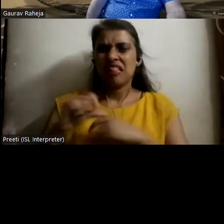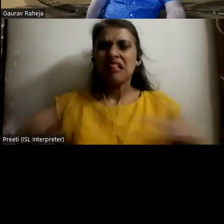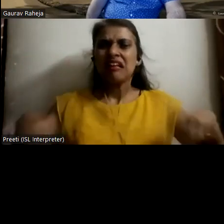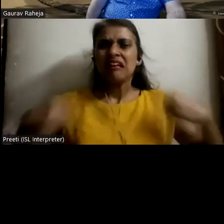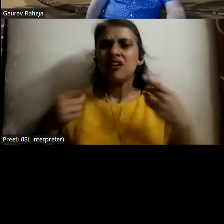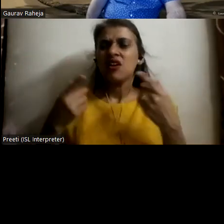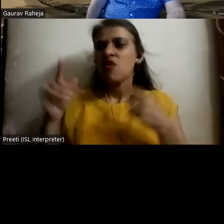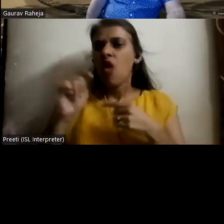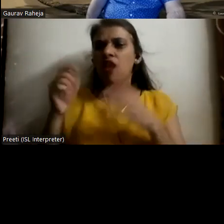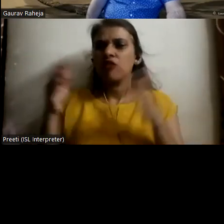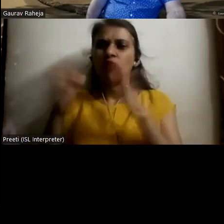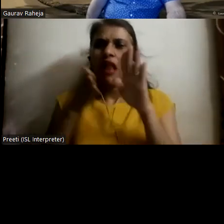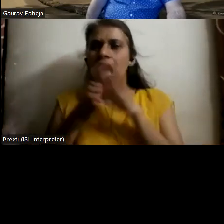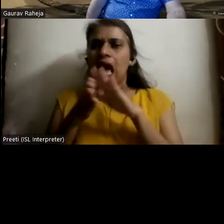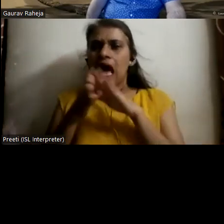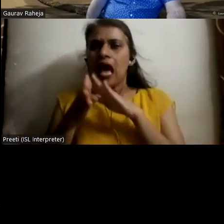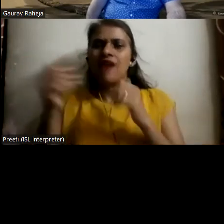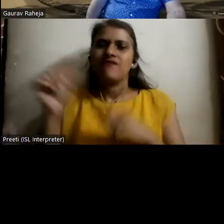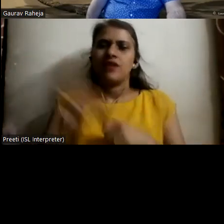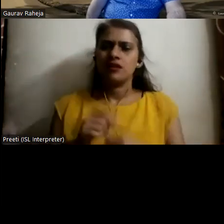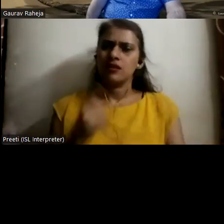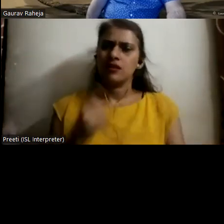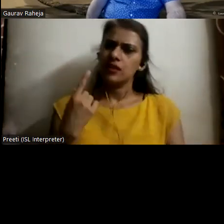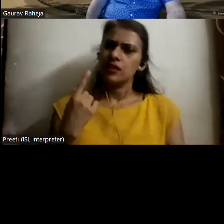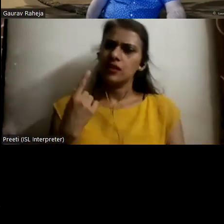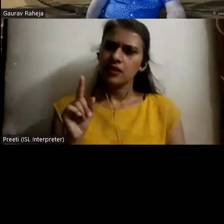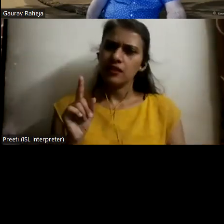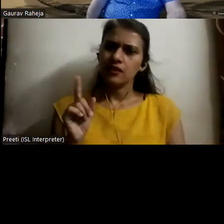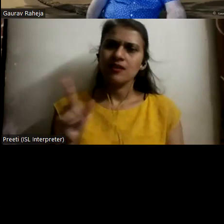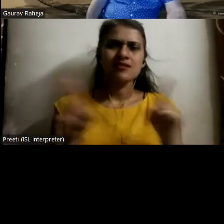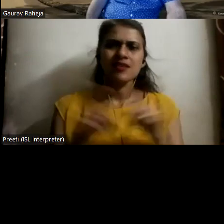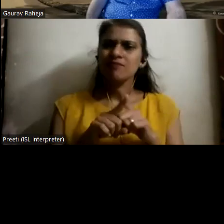the toilet, is an example of exclusion.